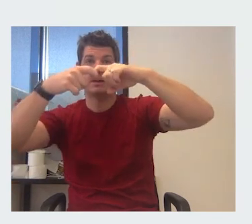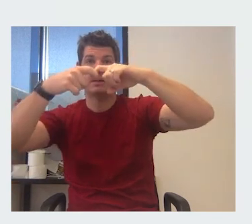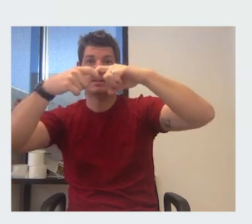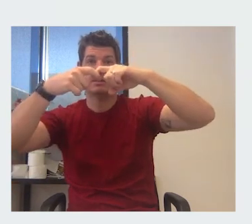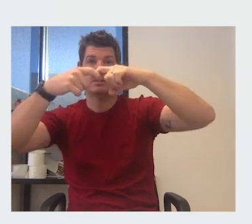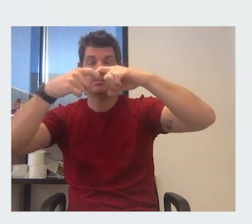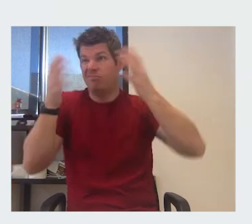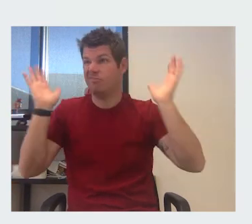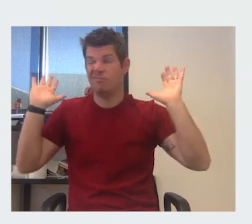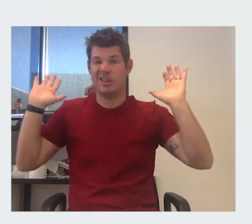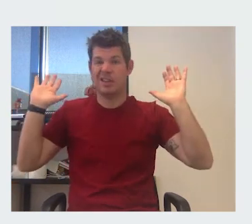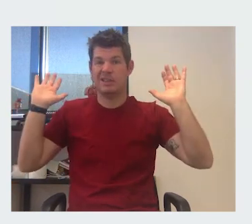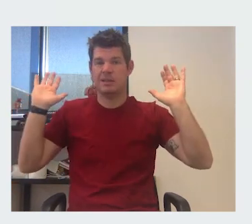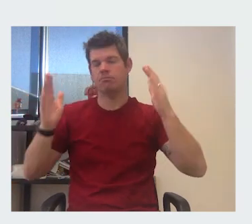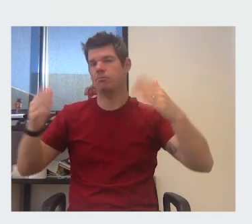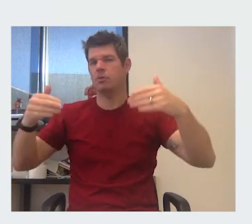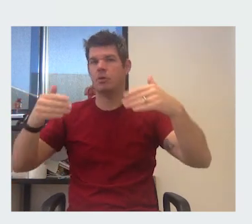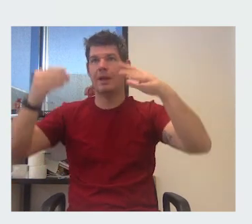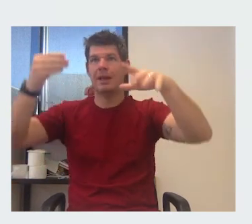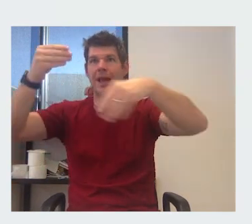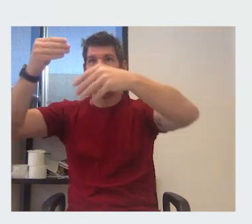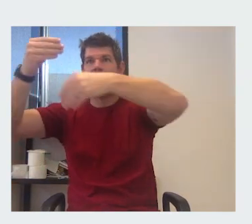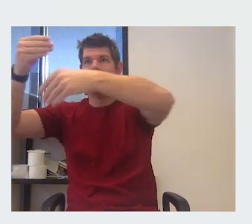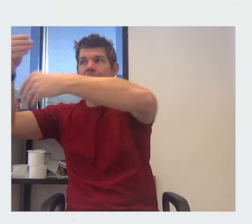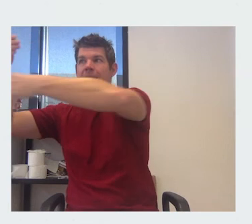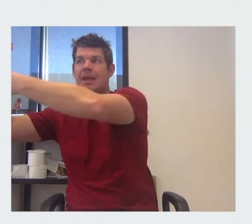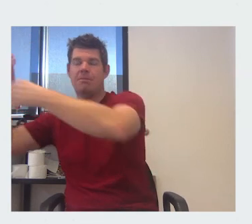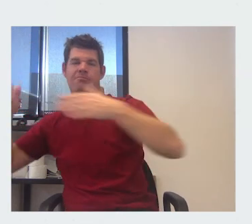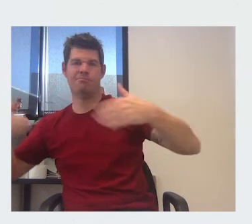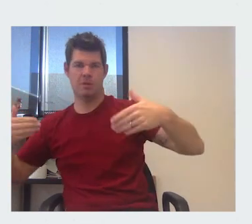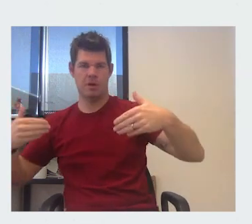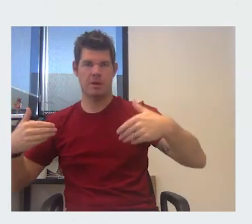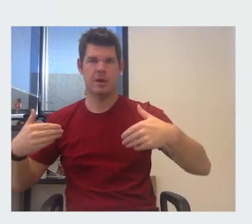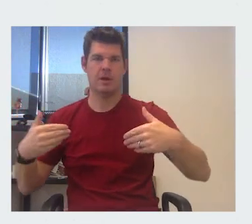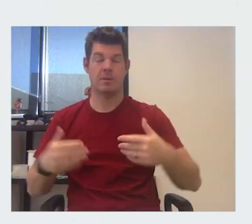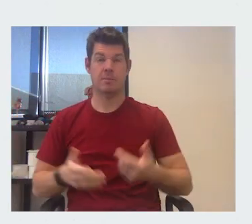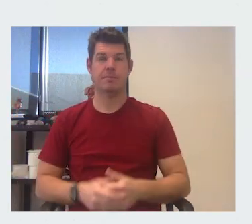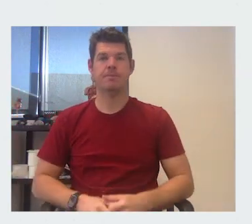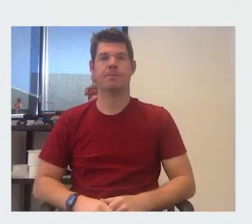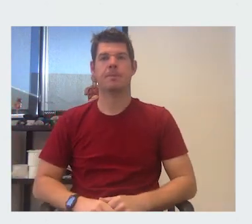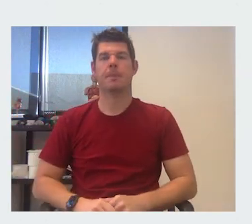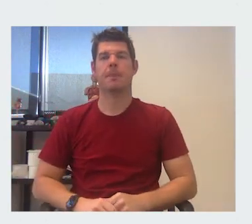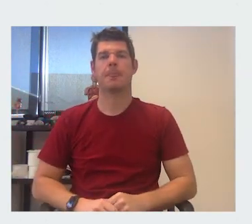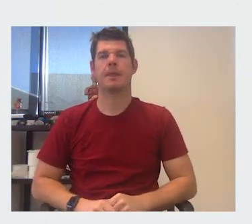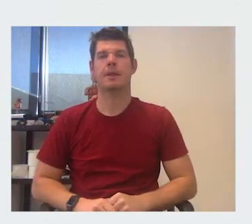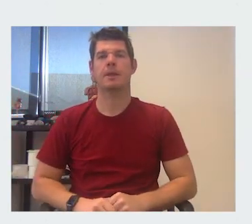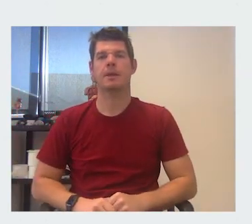second block is telling the microbit, just take a rest for a second. Take 1 beat where you're just resting.